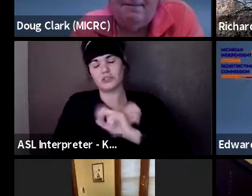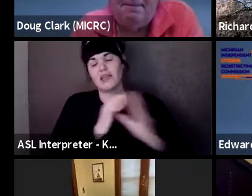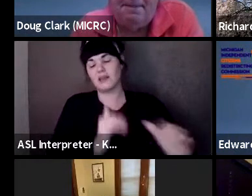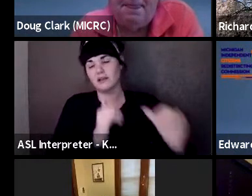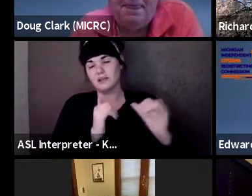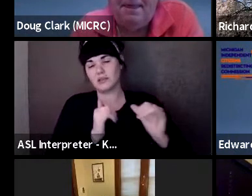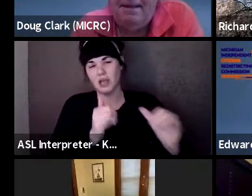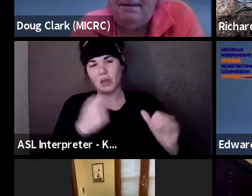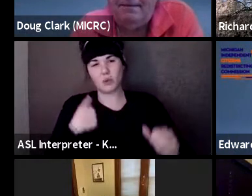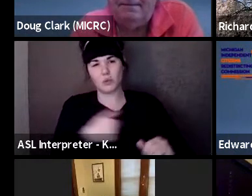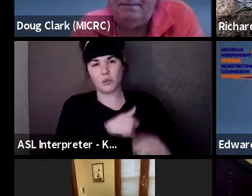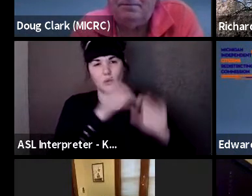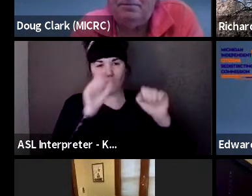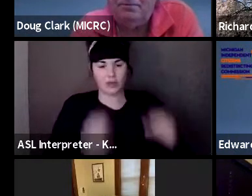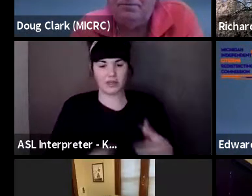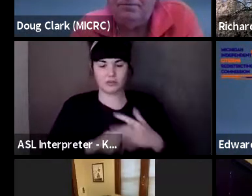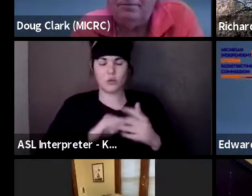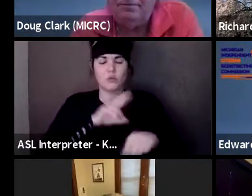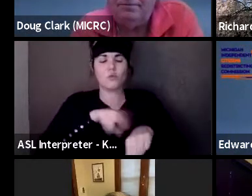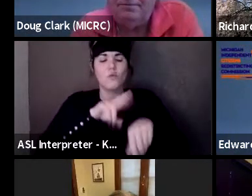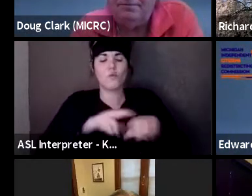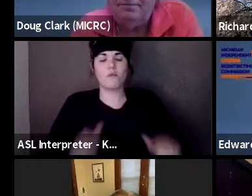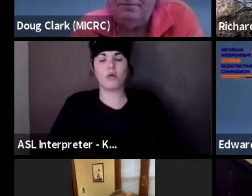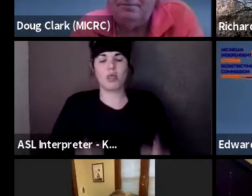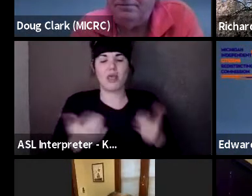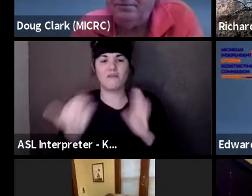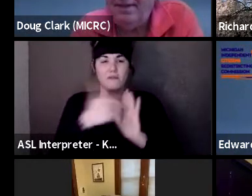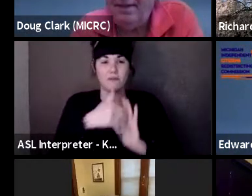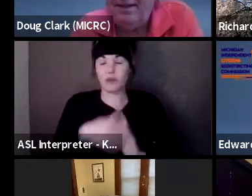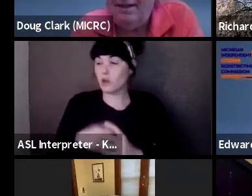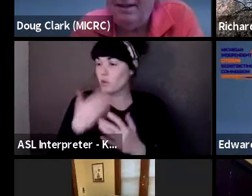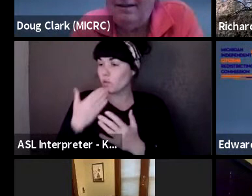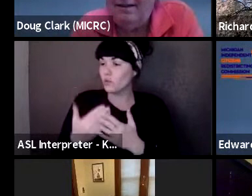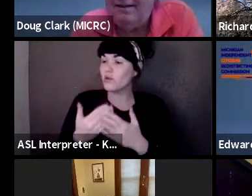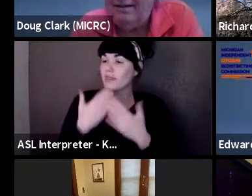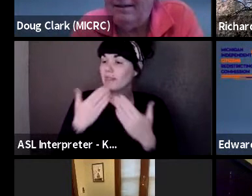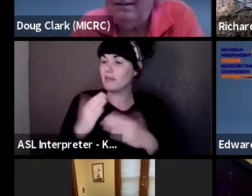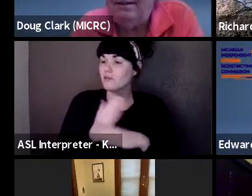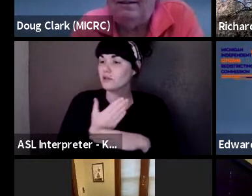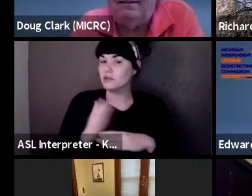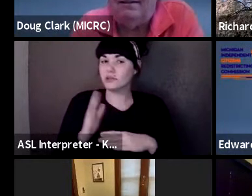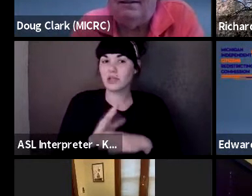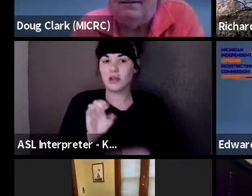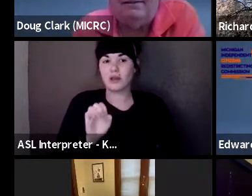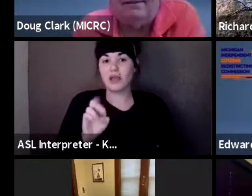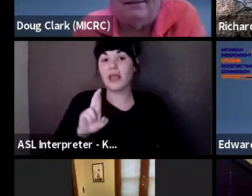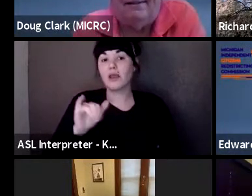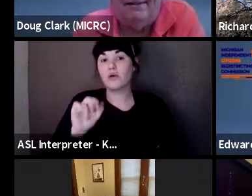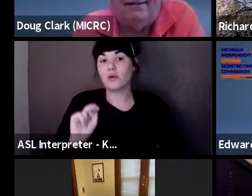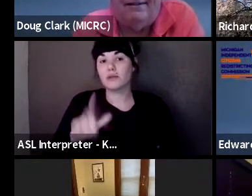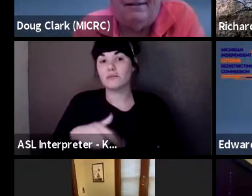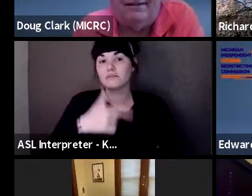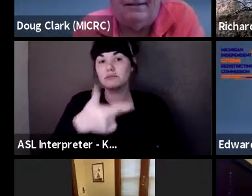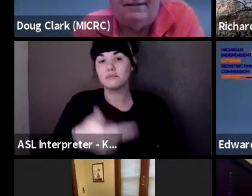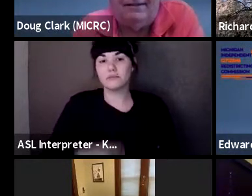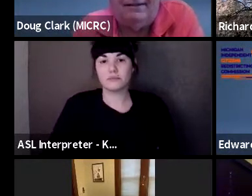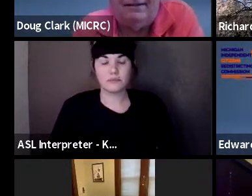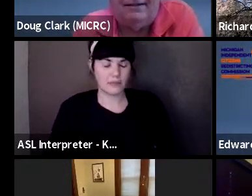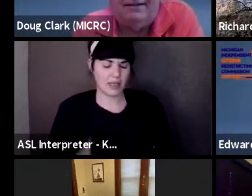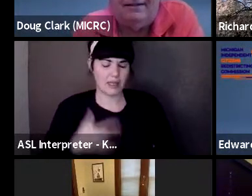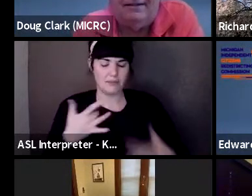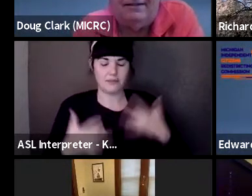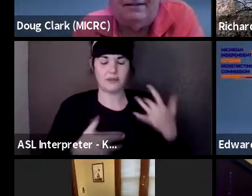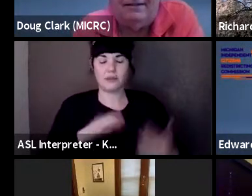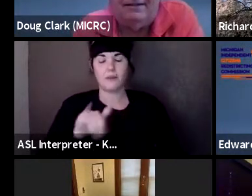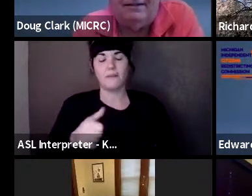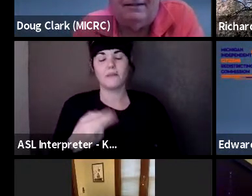on with normal lives again. Okay, thank you for sharing. Erin, how about you? I'm excited that Michigan